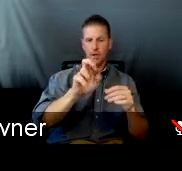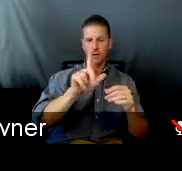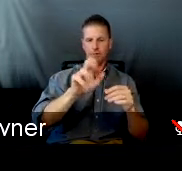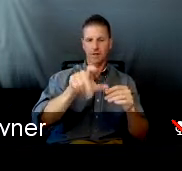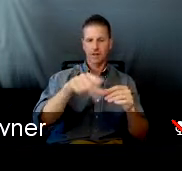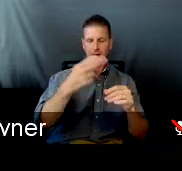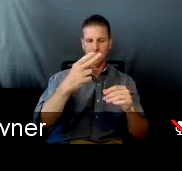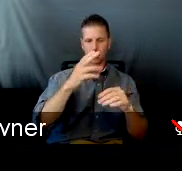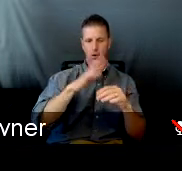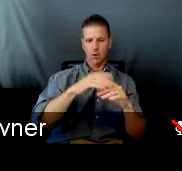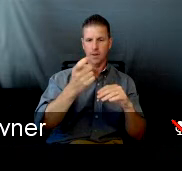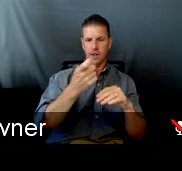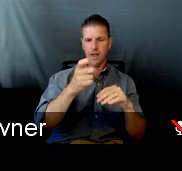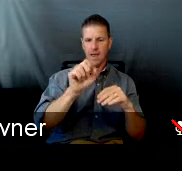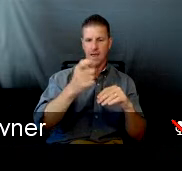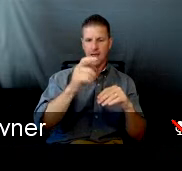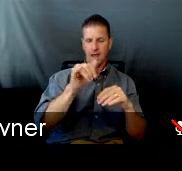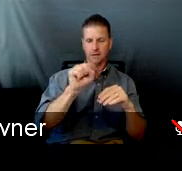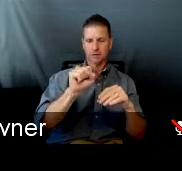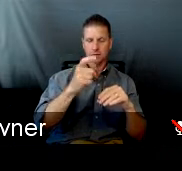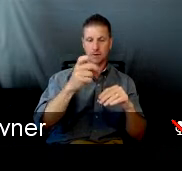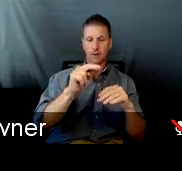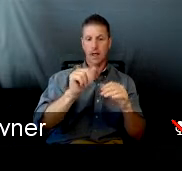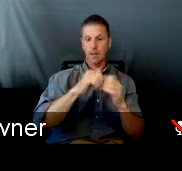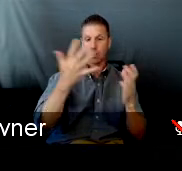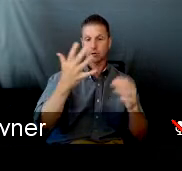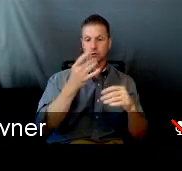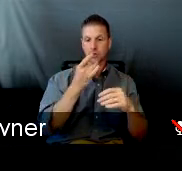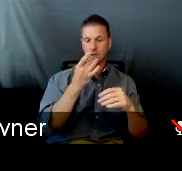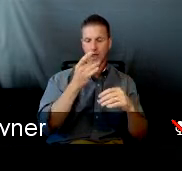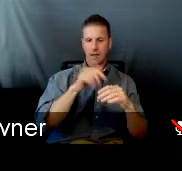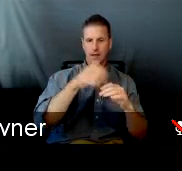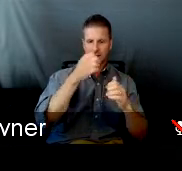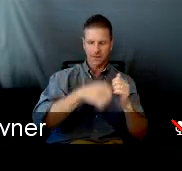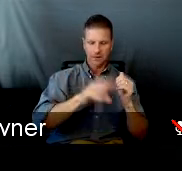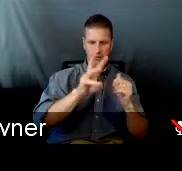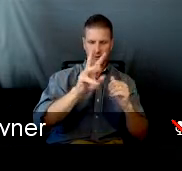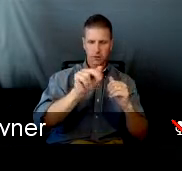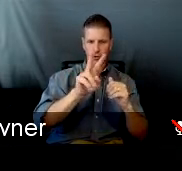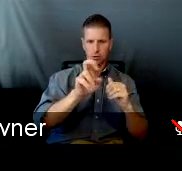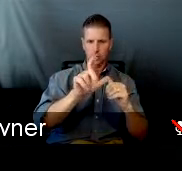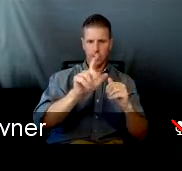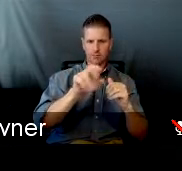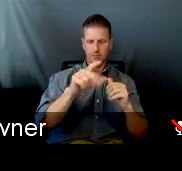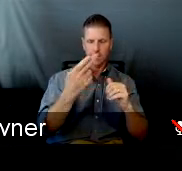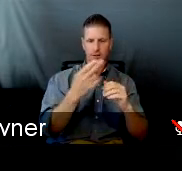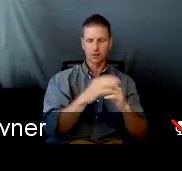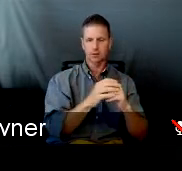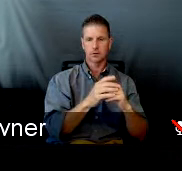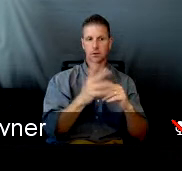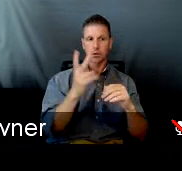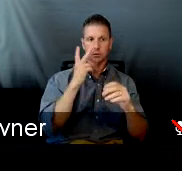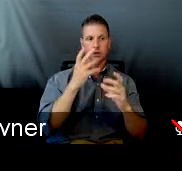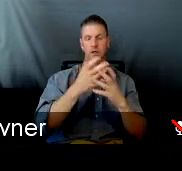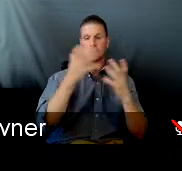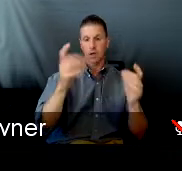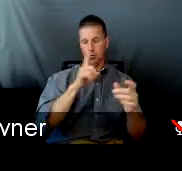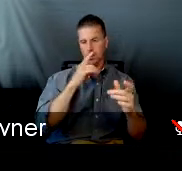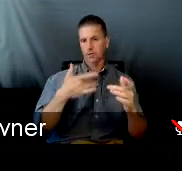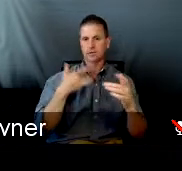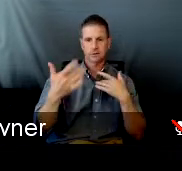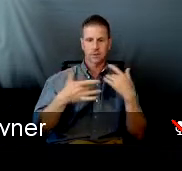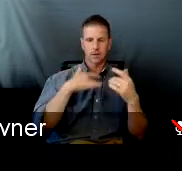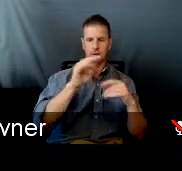along the x-axis there, and then the amount of light at each wavelength regime. And we see lots of really exciting